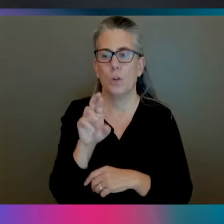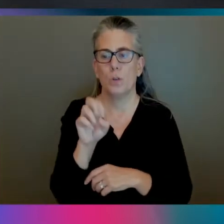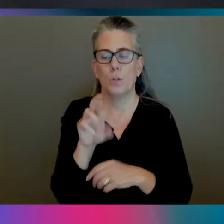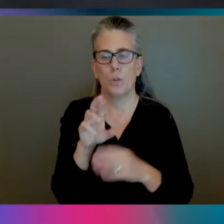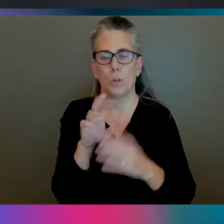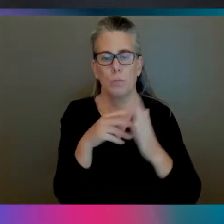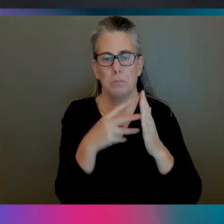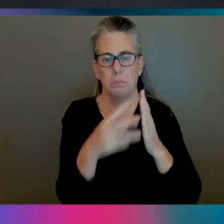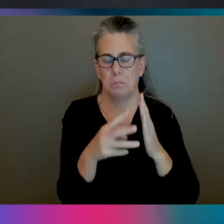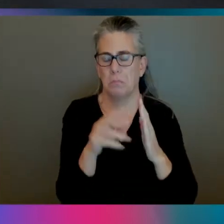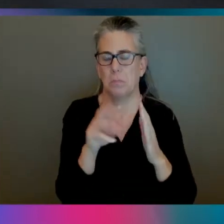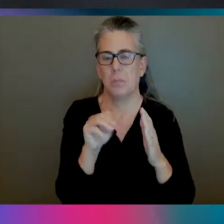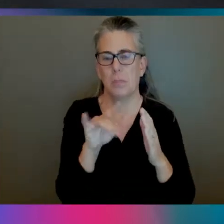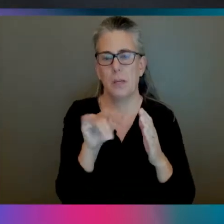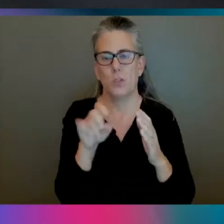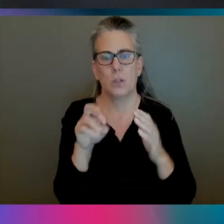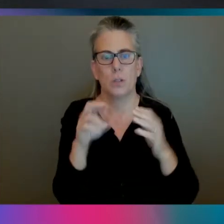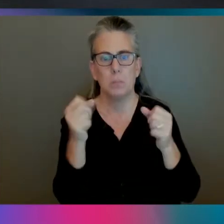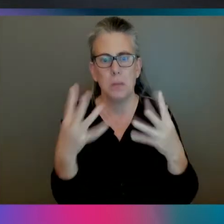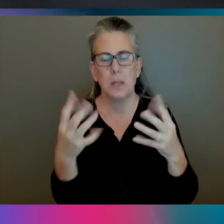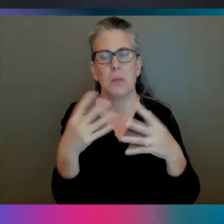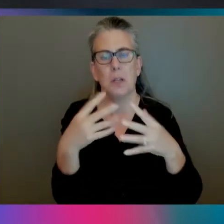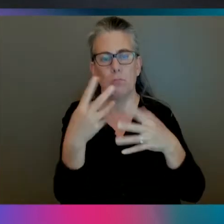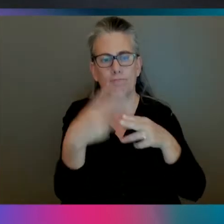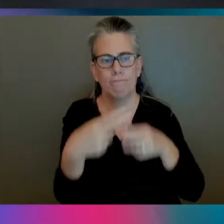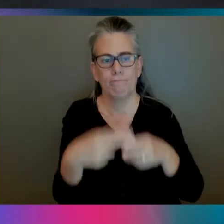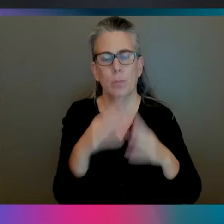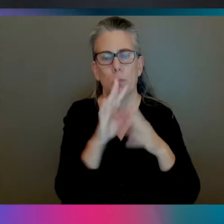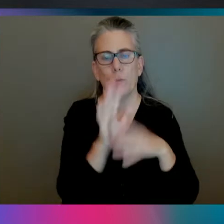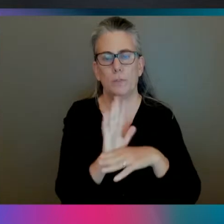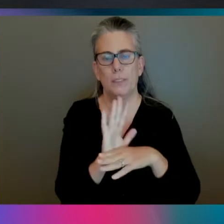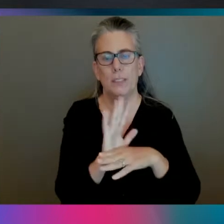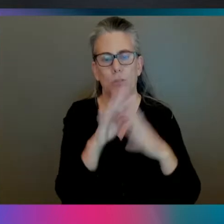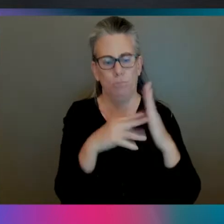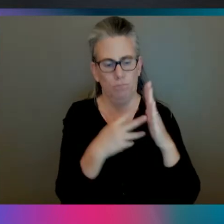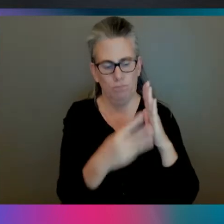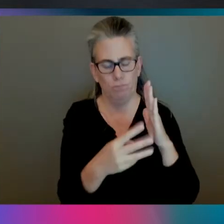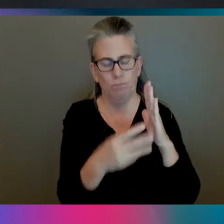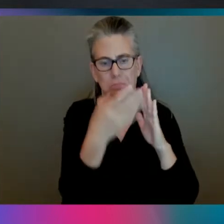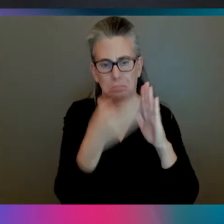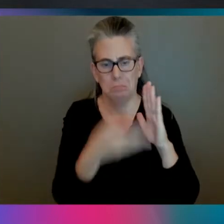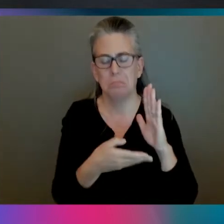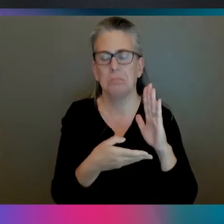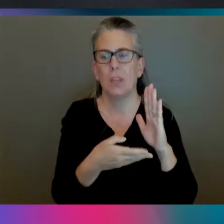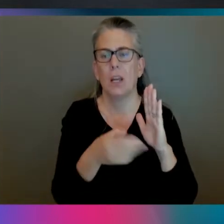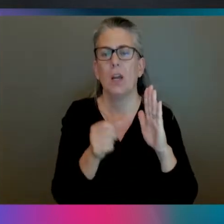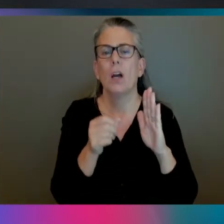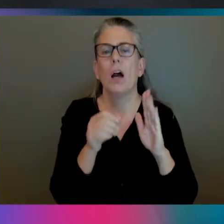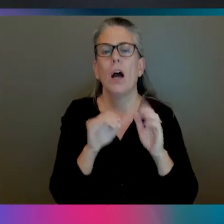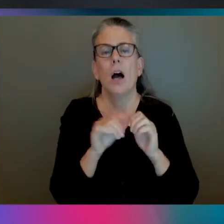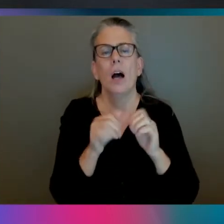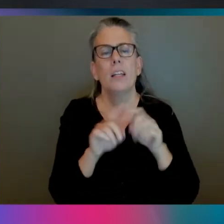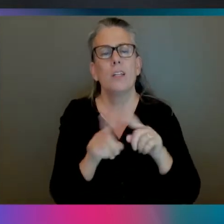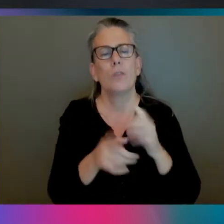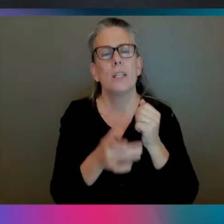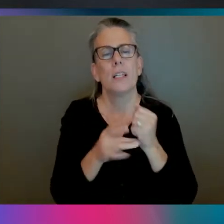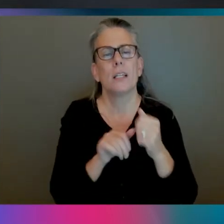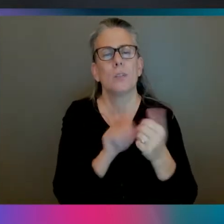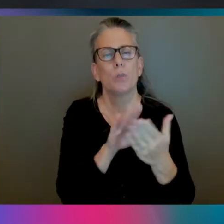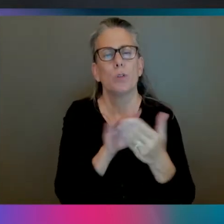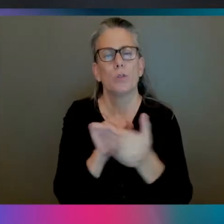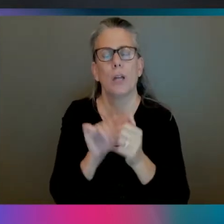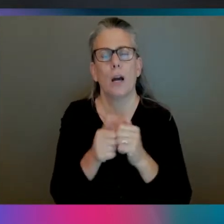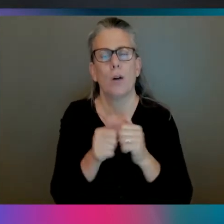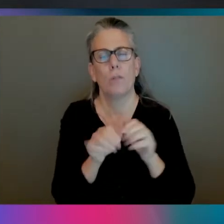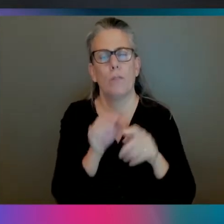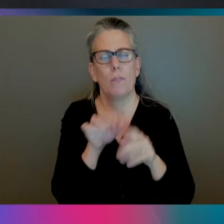at that, there's different techniques that we can use to determine what the first user might have rated as since they didn't rate the